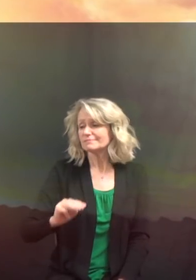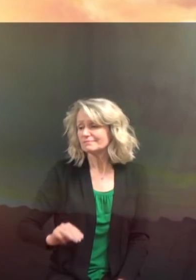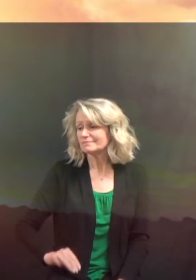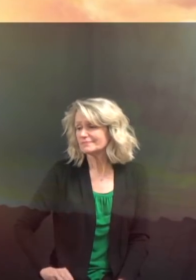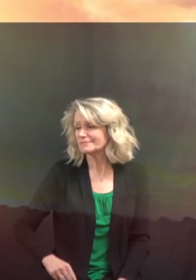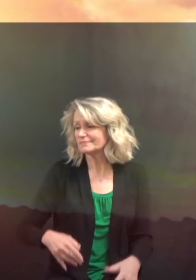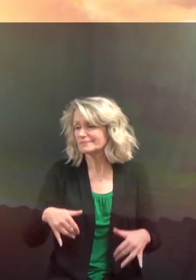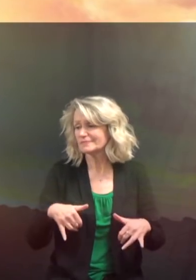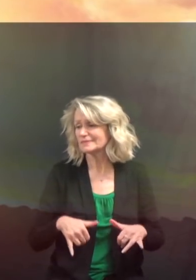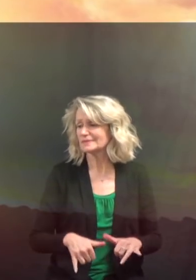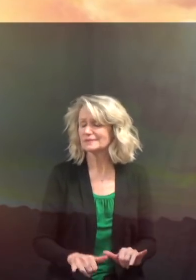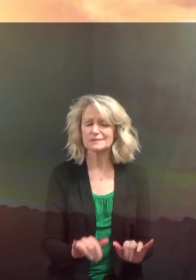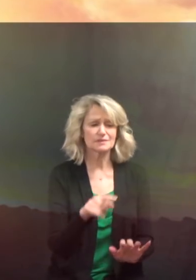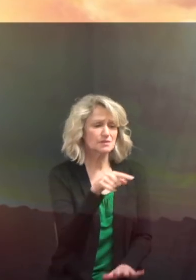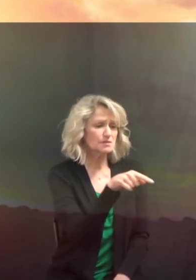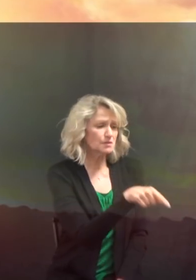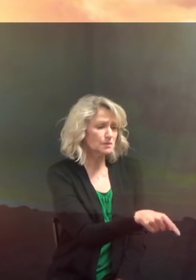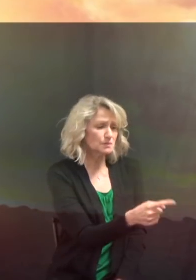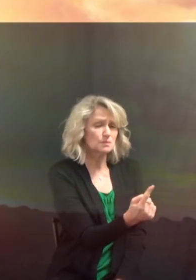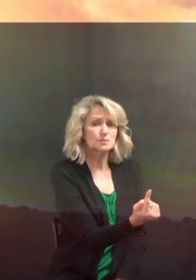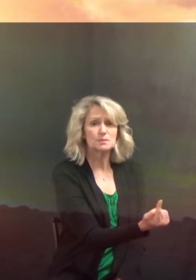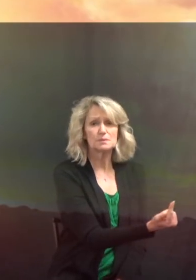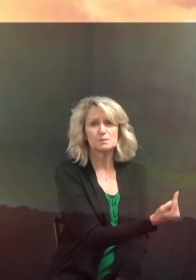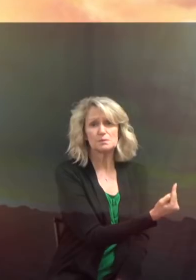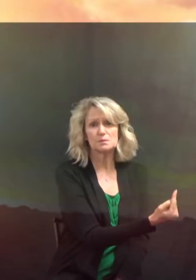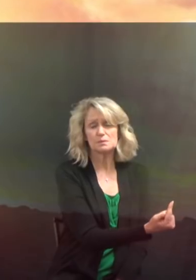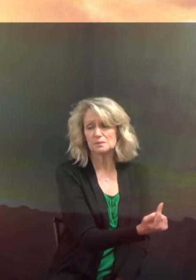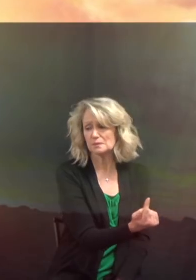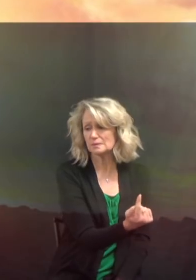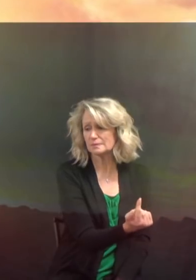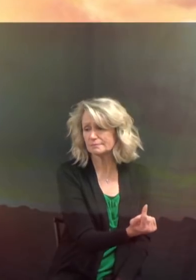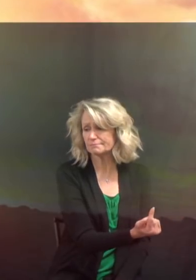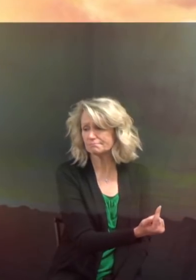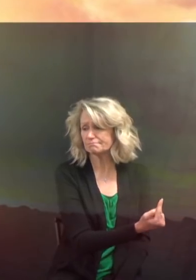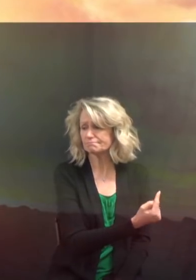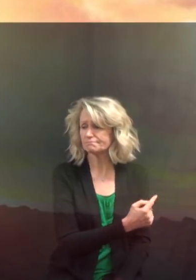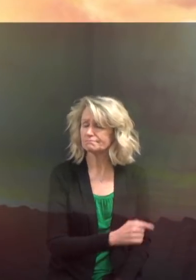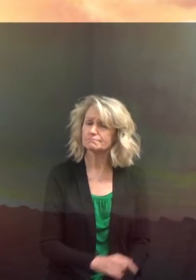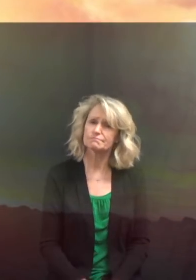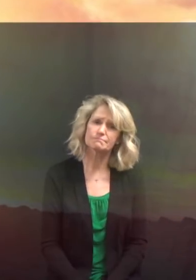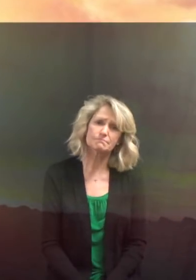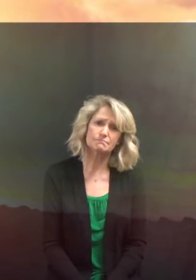Messiah still and all.